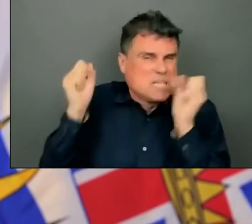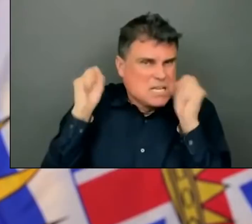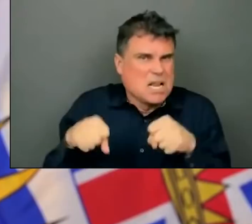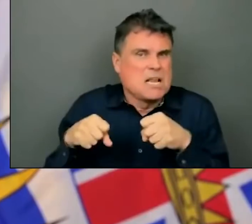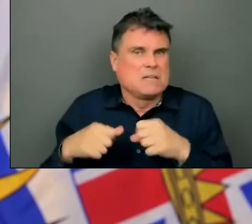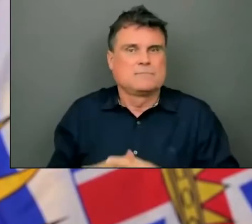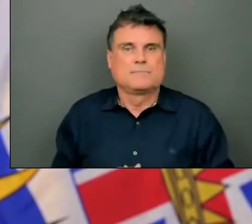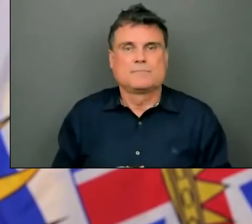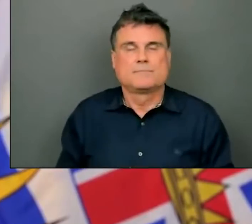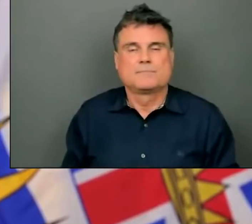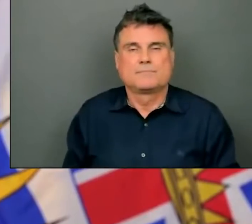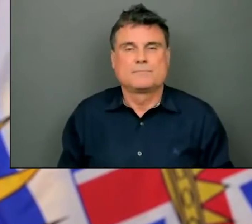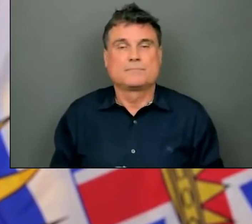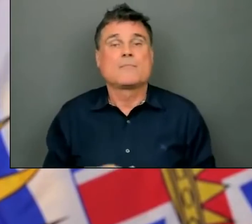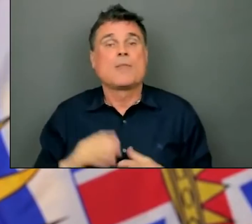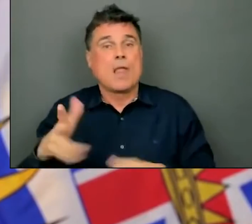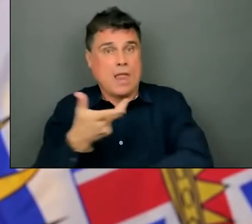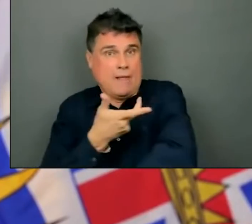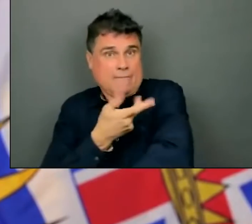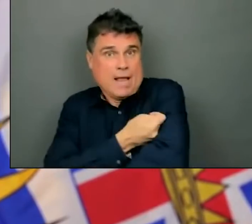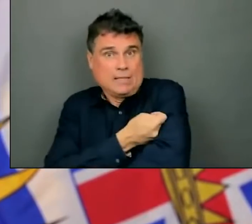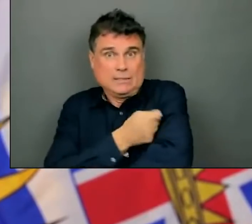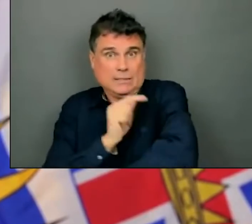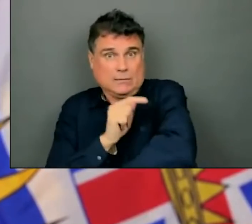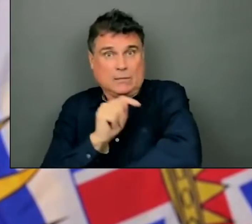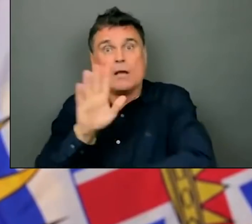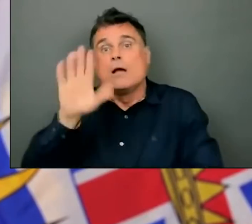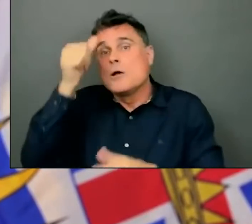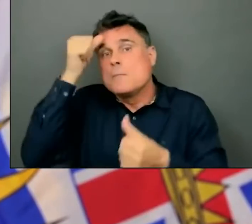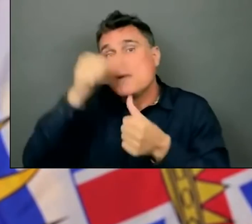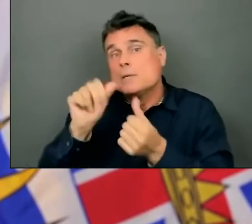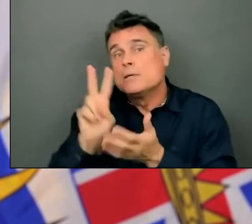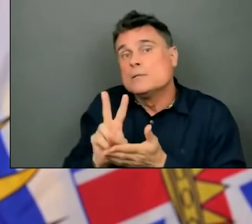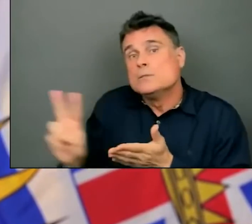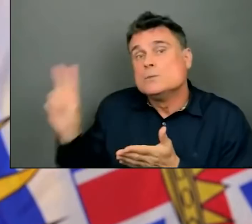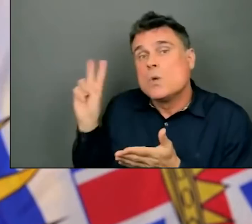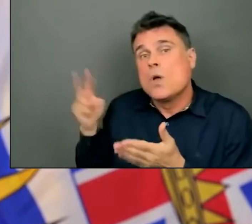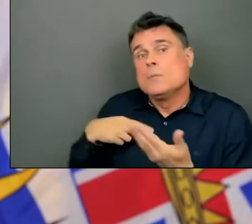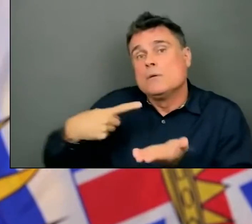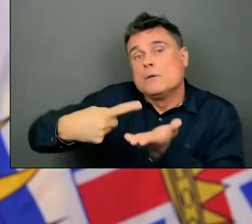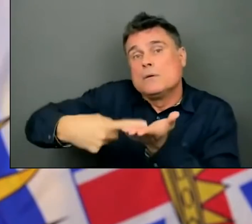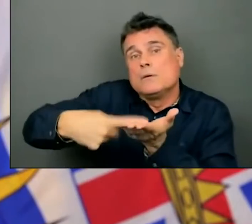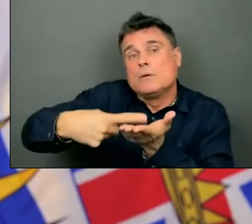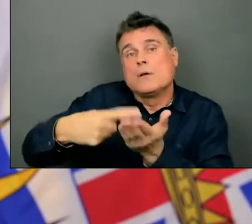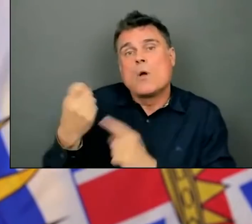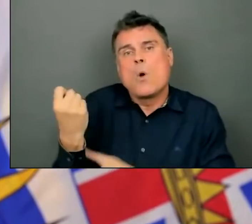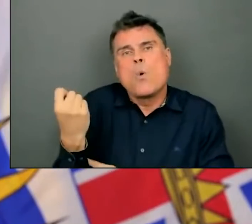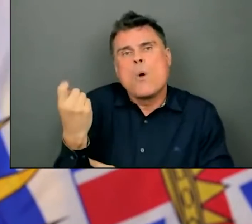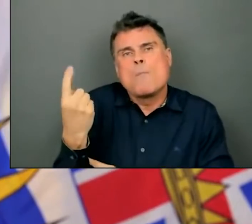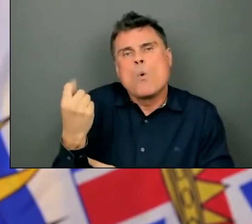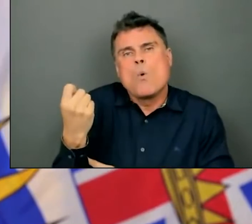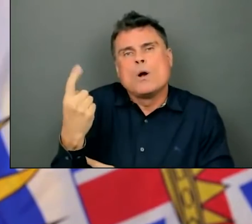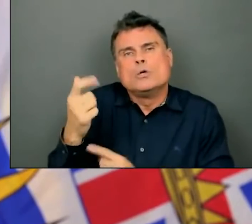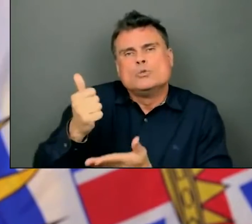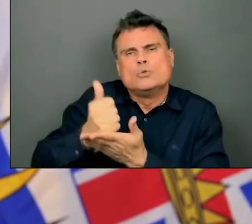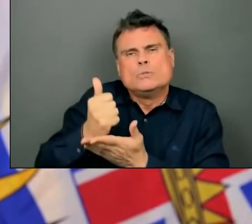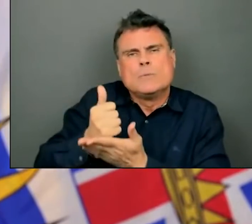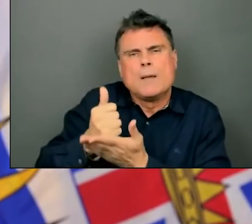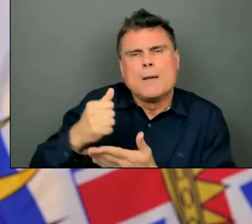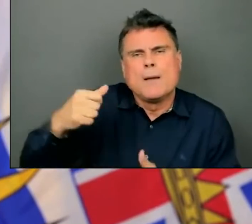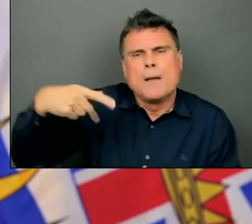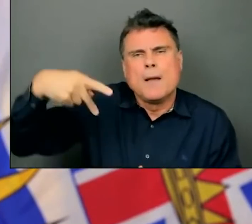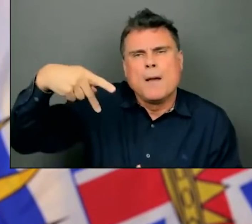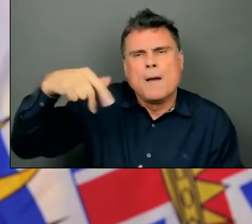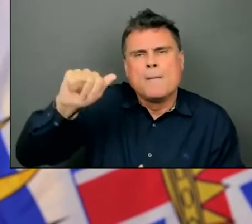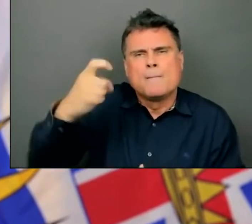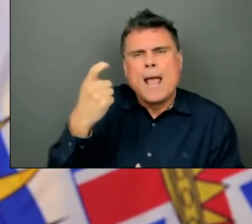we also have, as we talked about 2 weeks ago, an additional treatment called Paxlovid that is now available, and